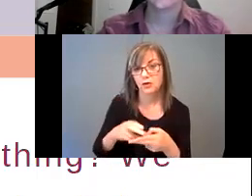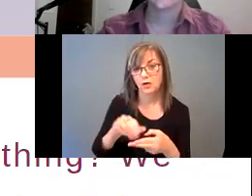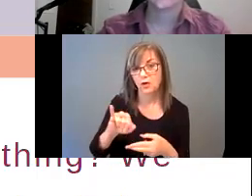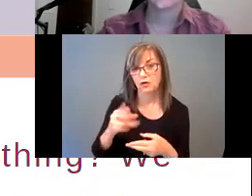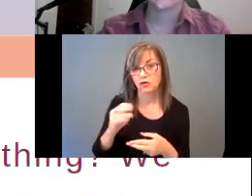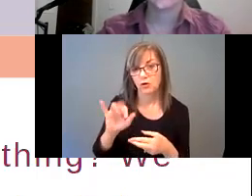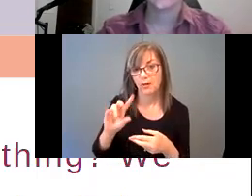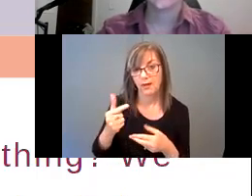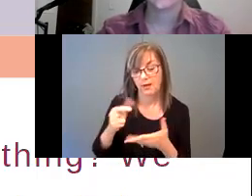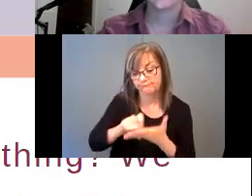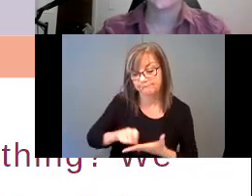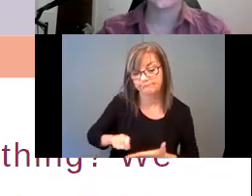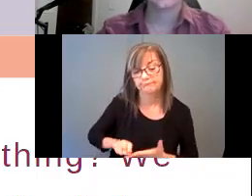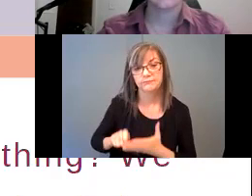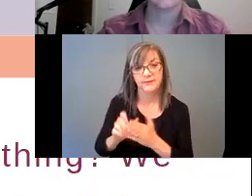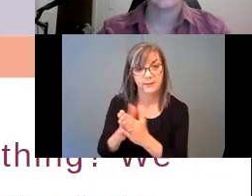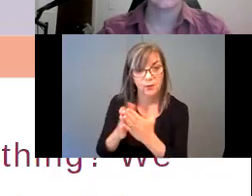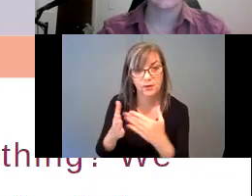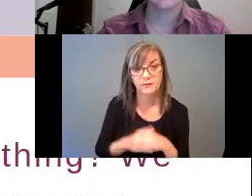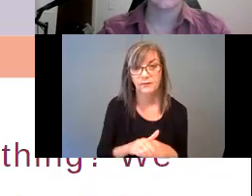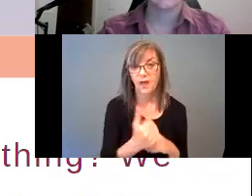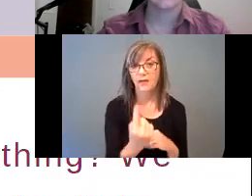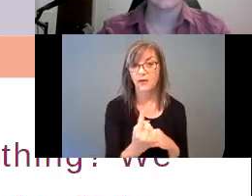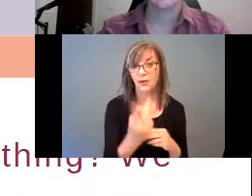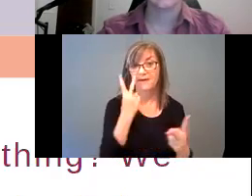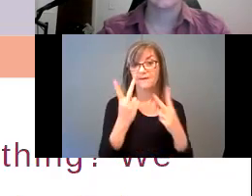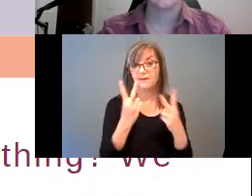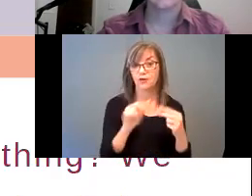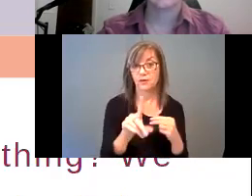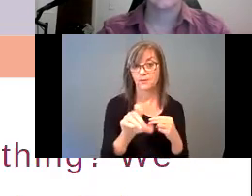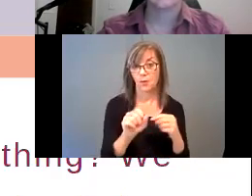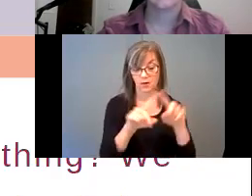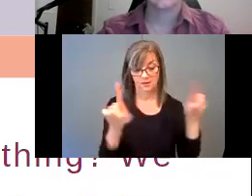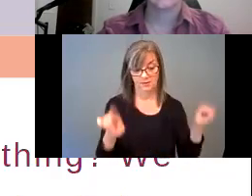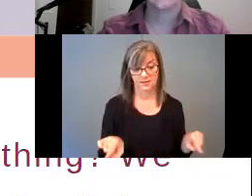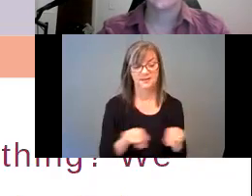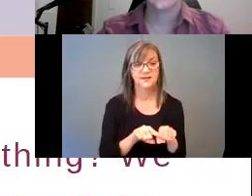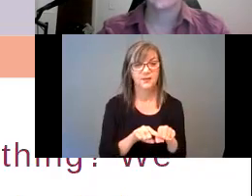be vision boards. So we've done that in our art group at the shelter, and that's been really